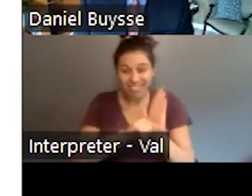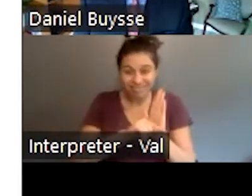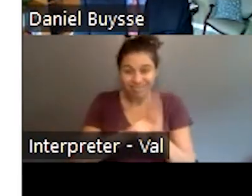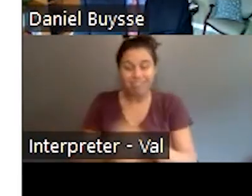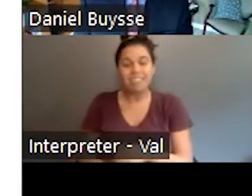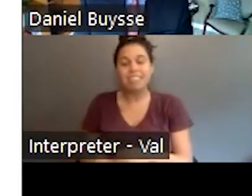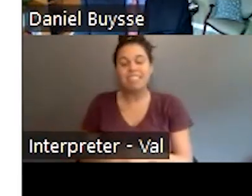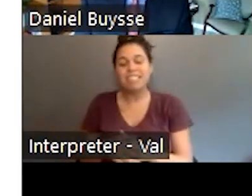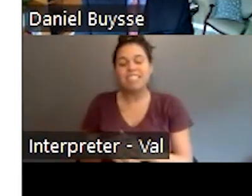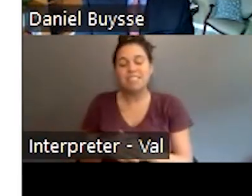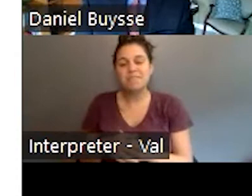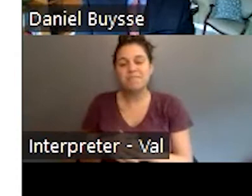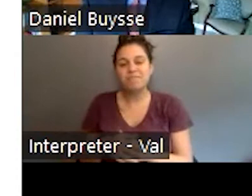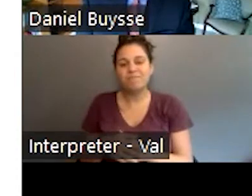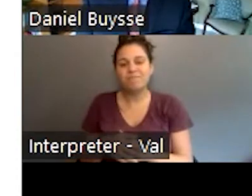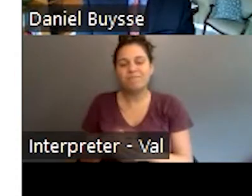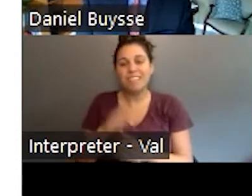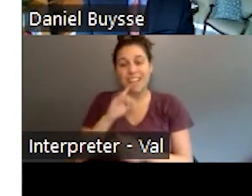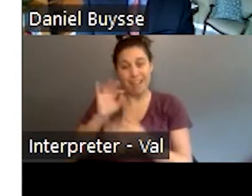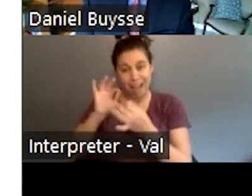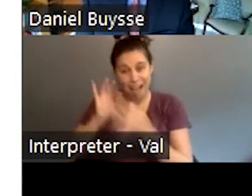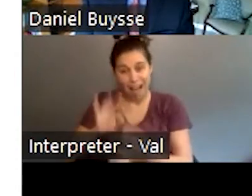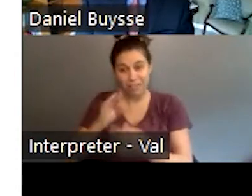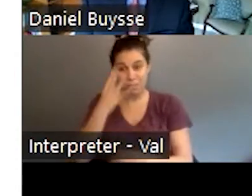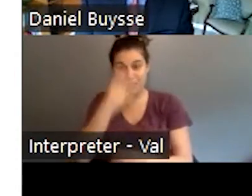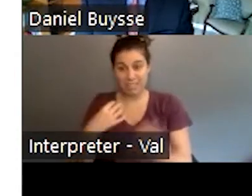unlikely that optimal sleep health